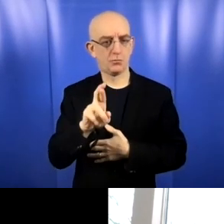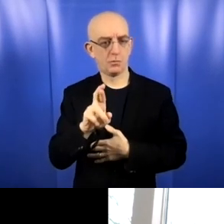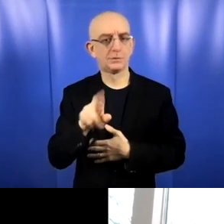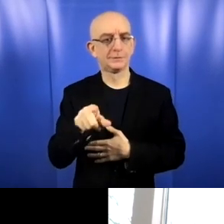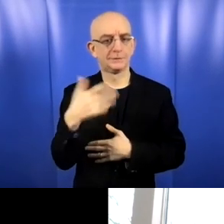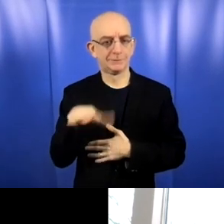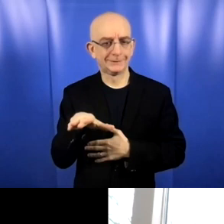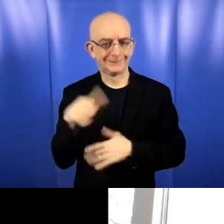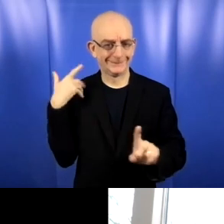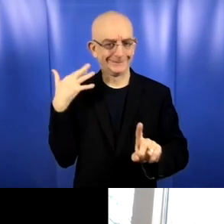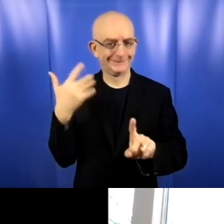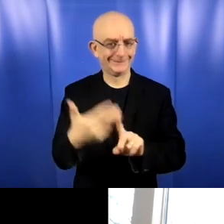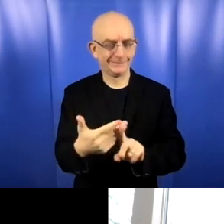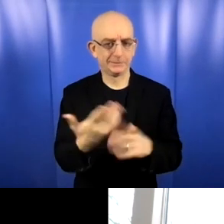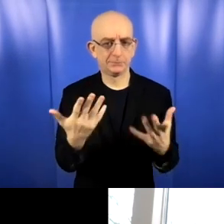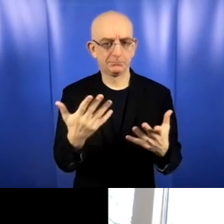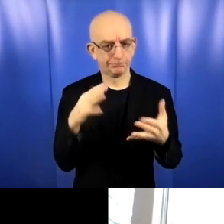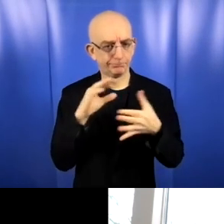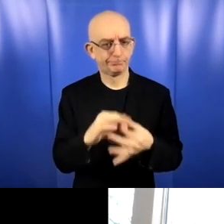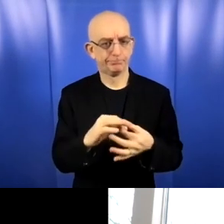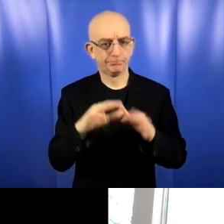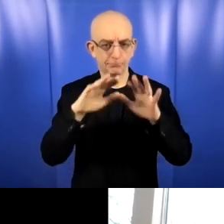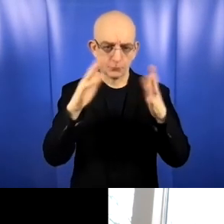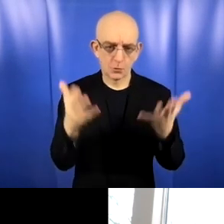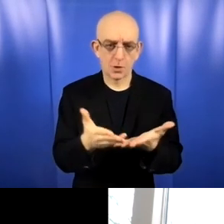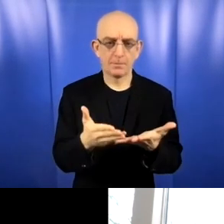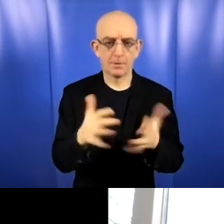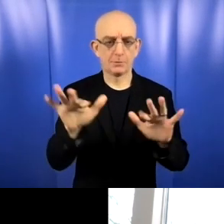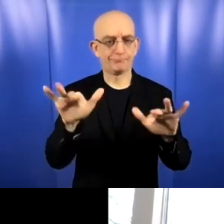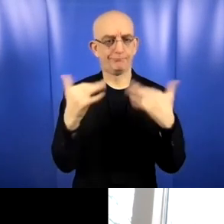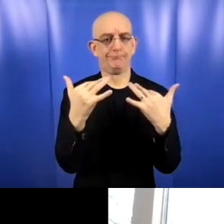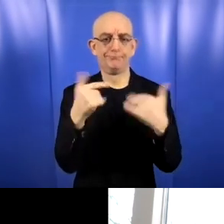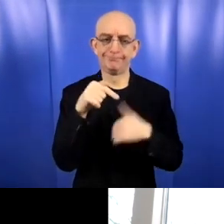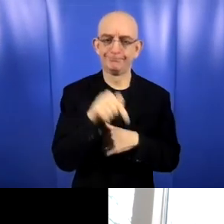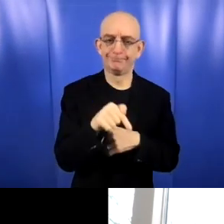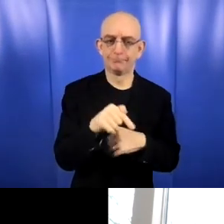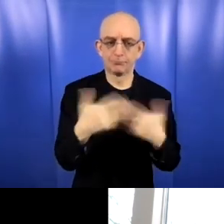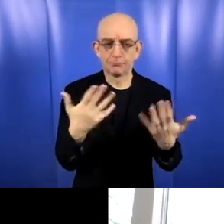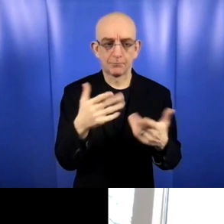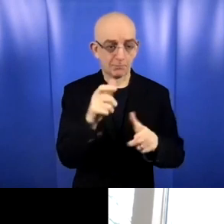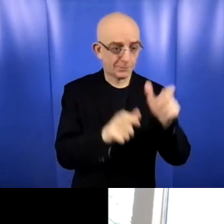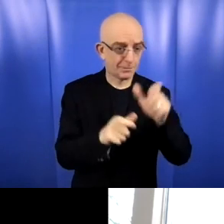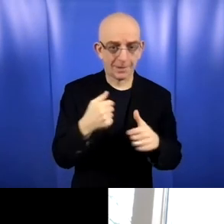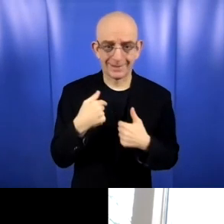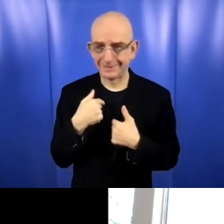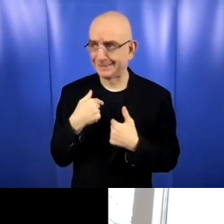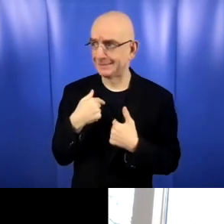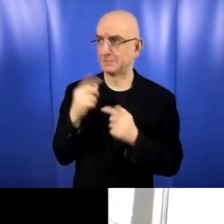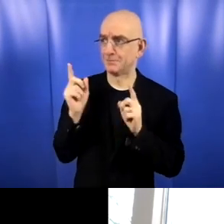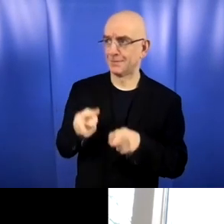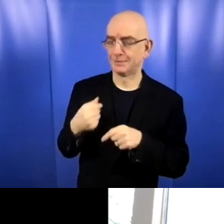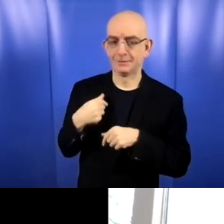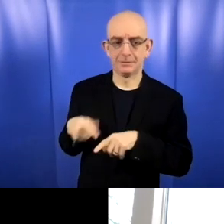displaced themselves. This is so important, and I am so glad that we've managed to achieve it. So many young and emerging scholars